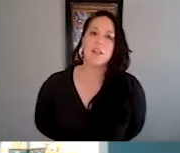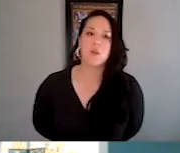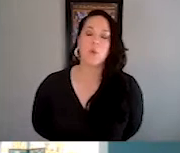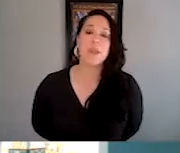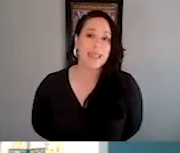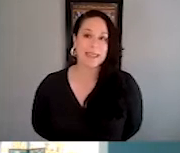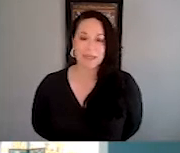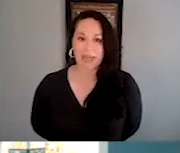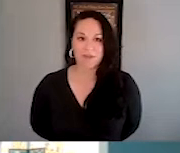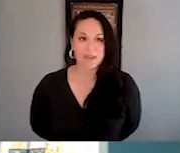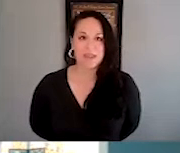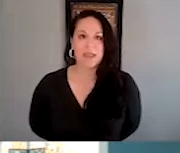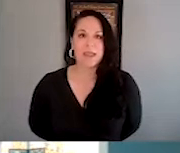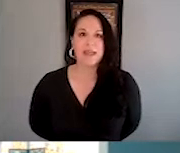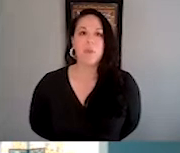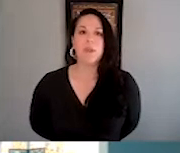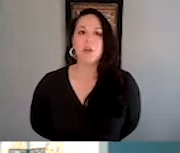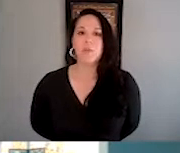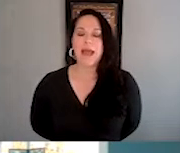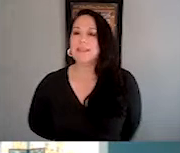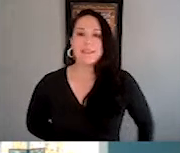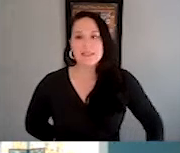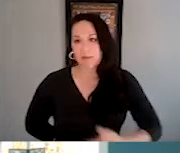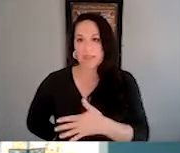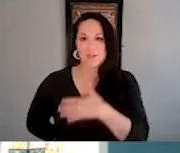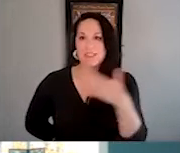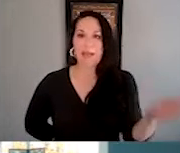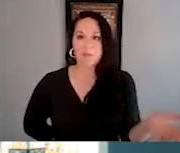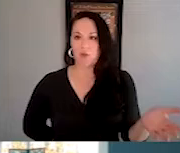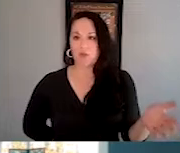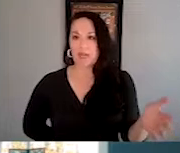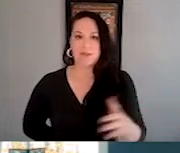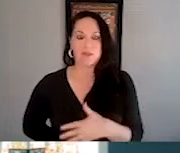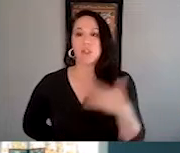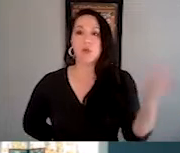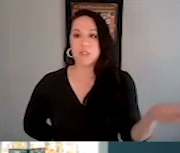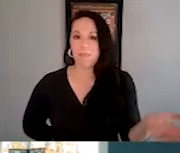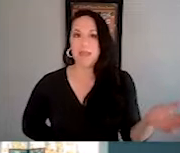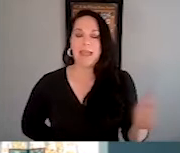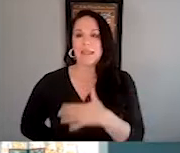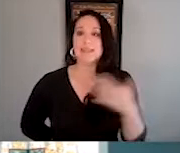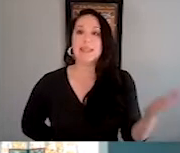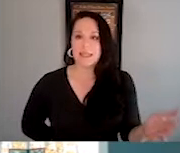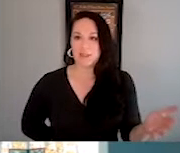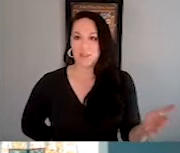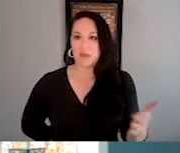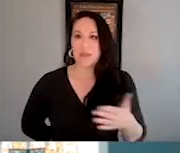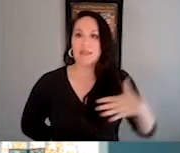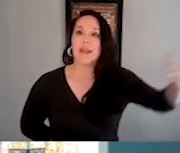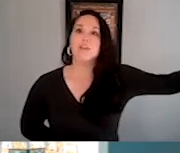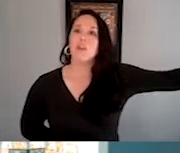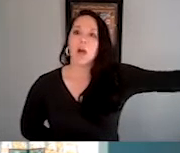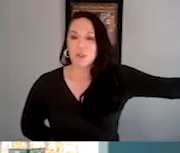it's to say to you that we can get ahead of this. That when we look back, this isn't something that just happened overnight. It just shows up and is suddenly an